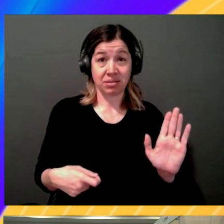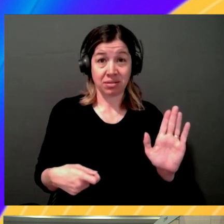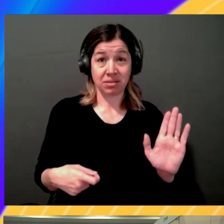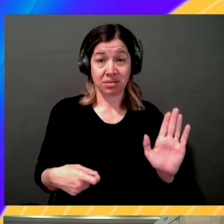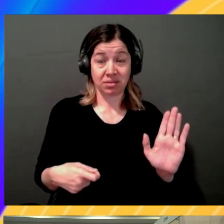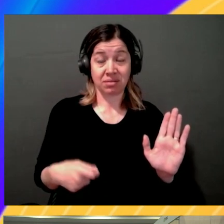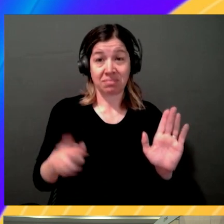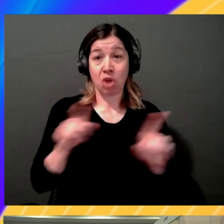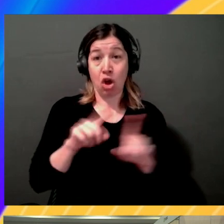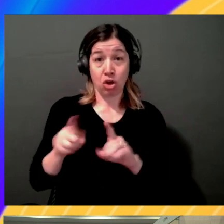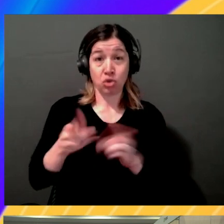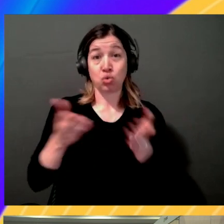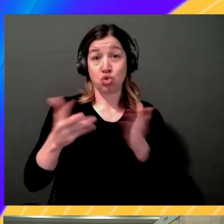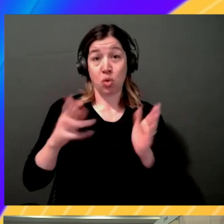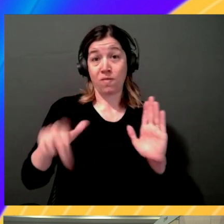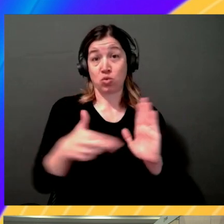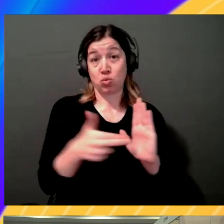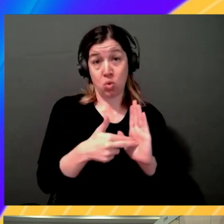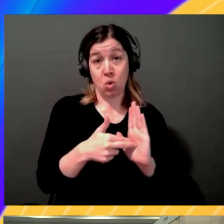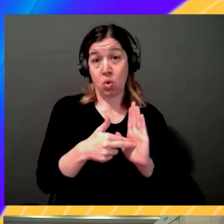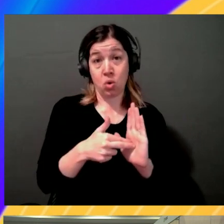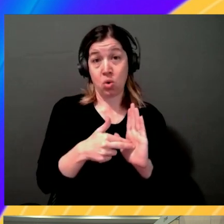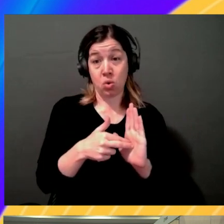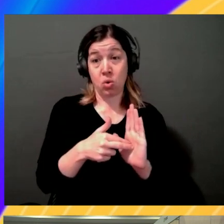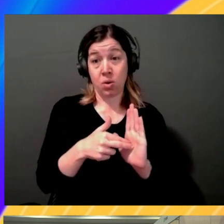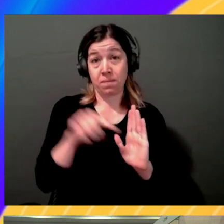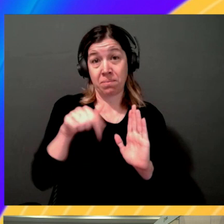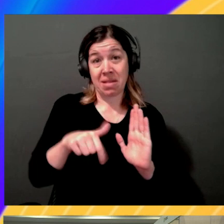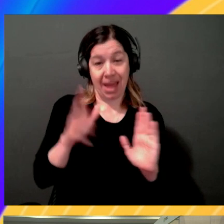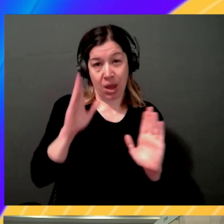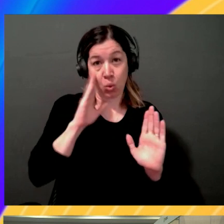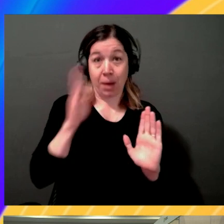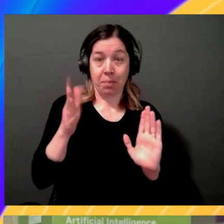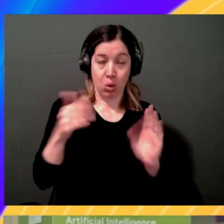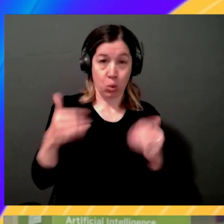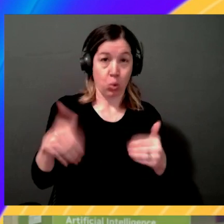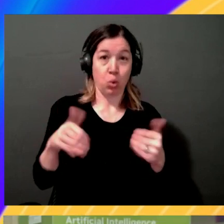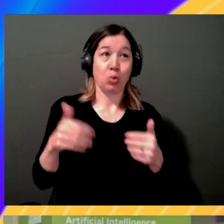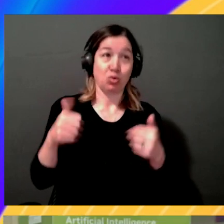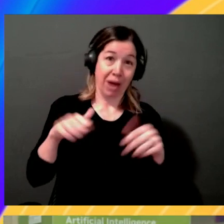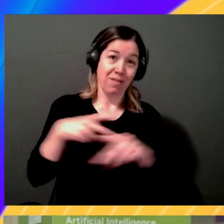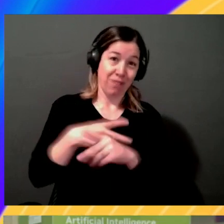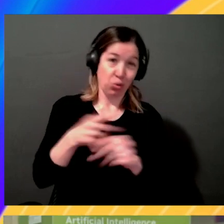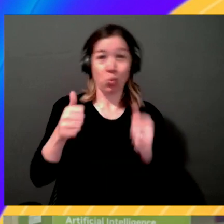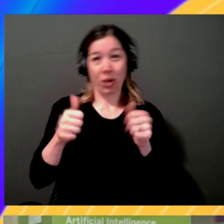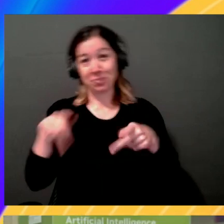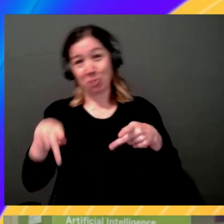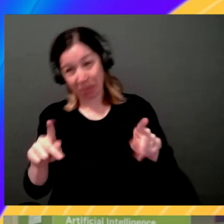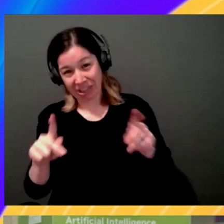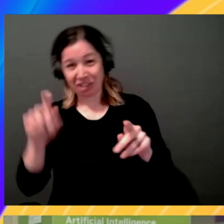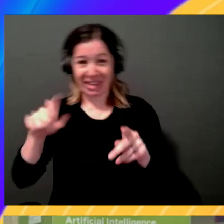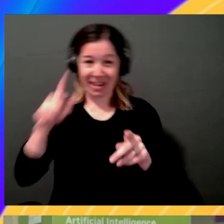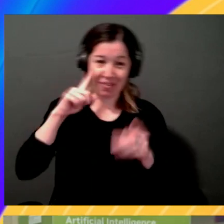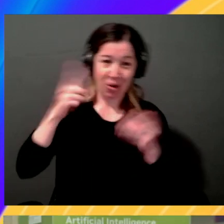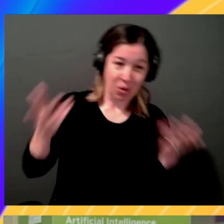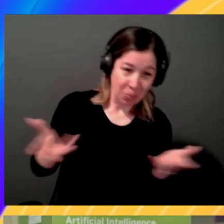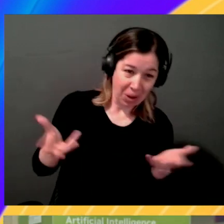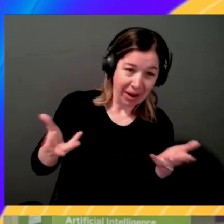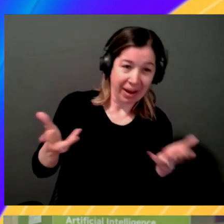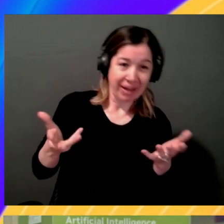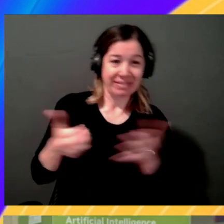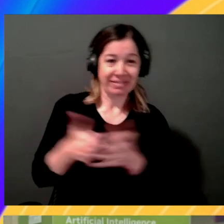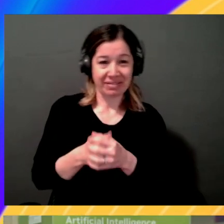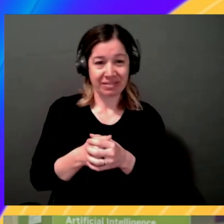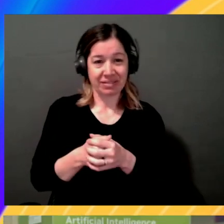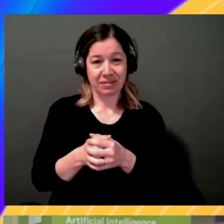going to be an adventure, trying to figure out which permissions you need for what thing, and then you're going. You're interacting. You're adding